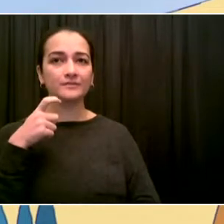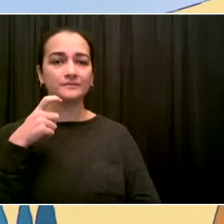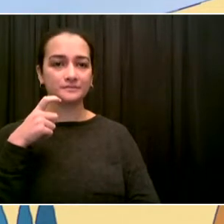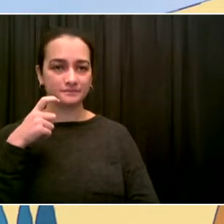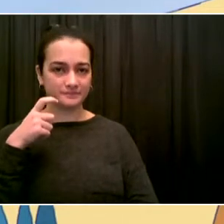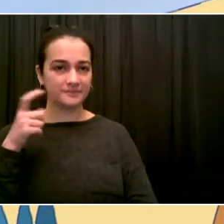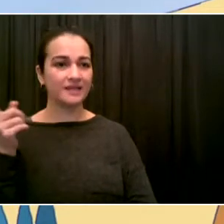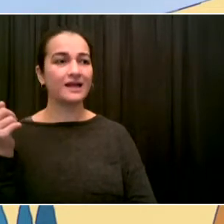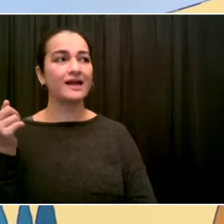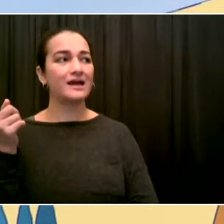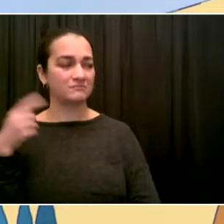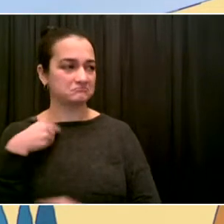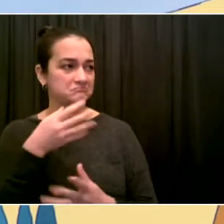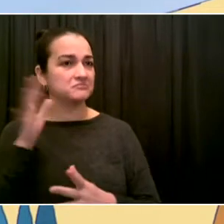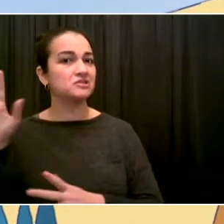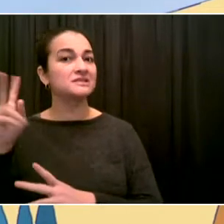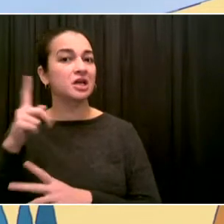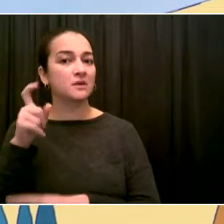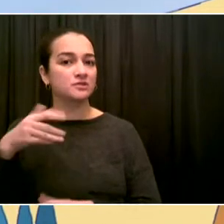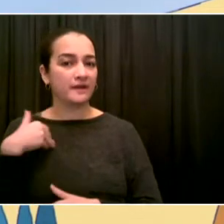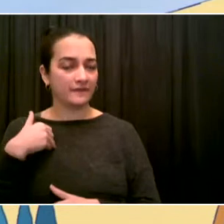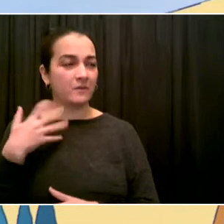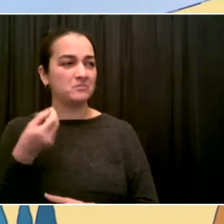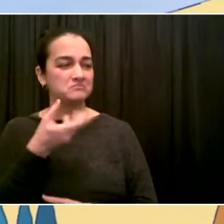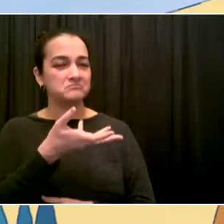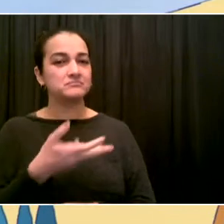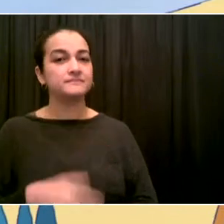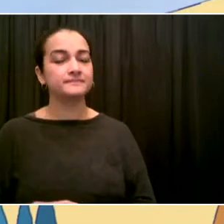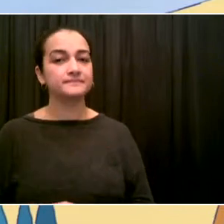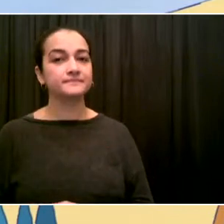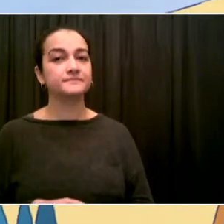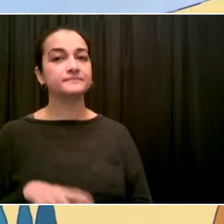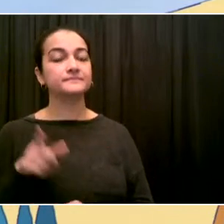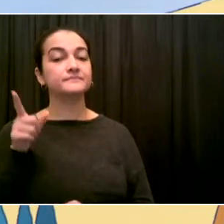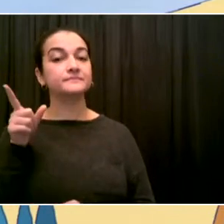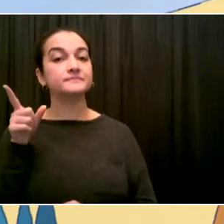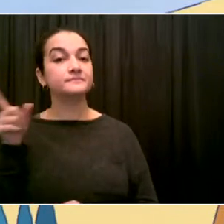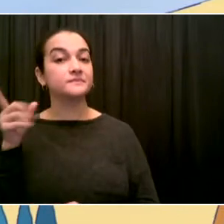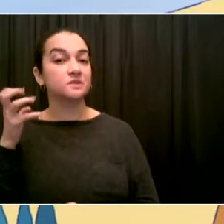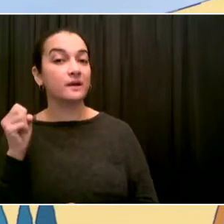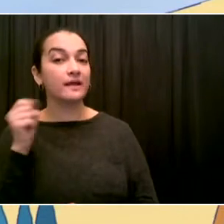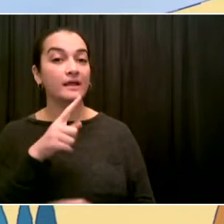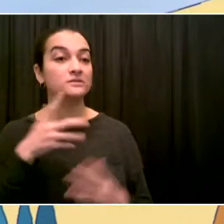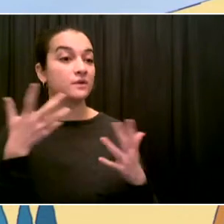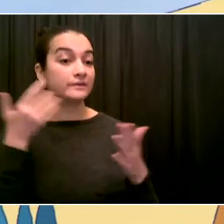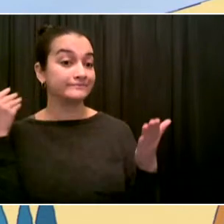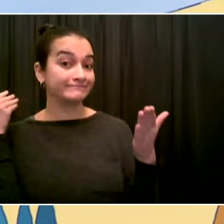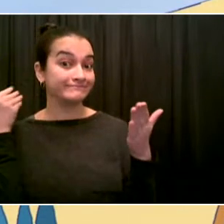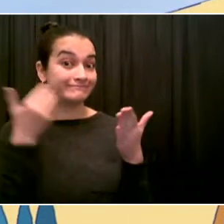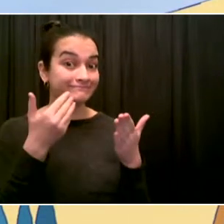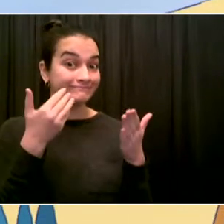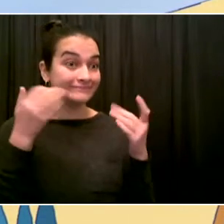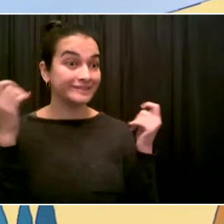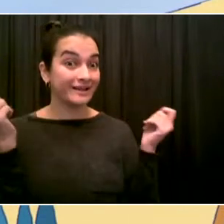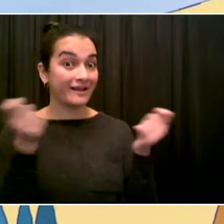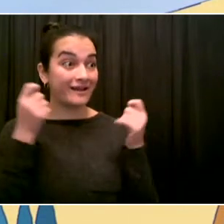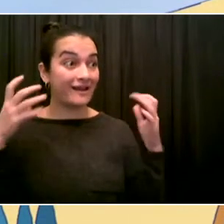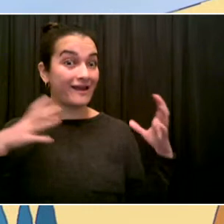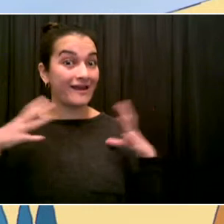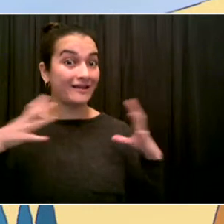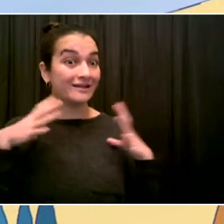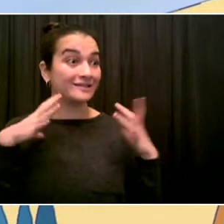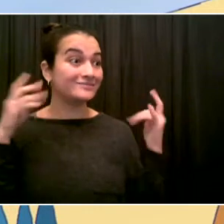the holidays without a surge, that she would direct the state health department to look at ways to relax